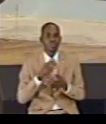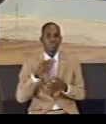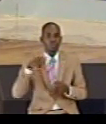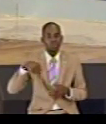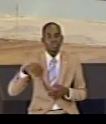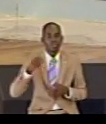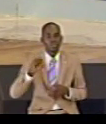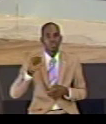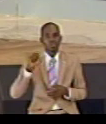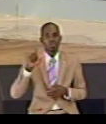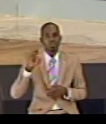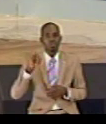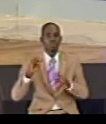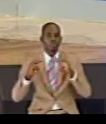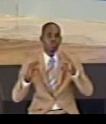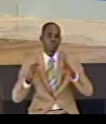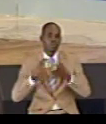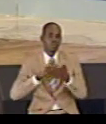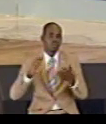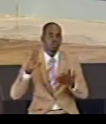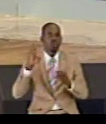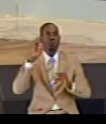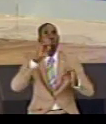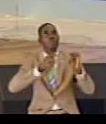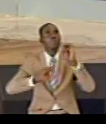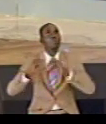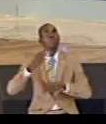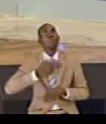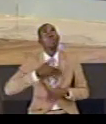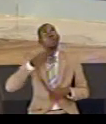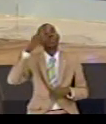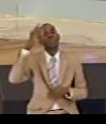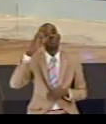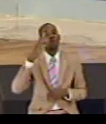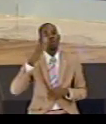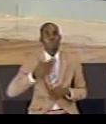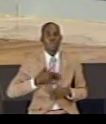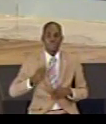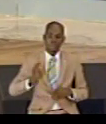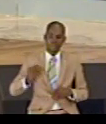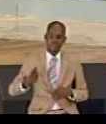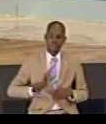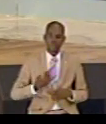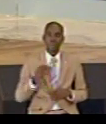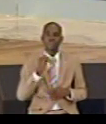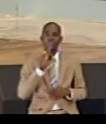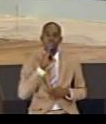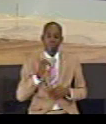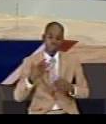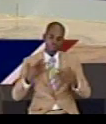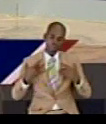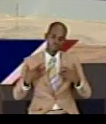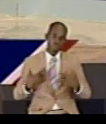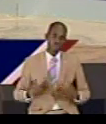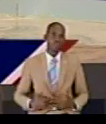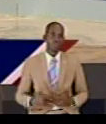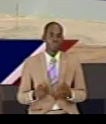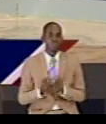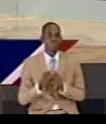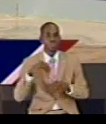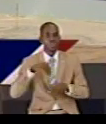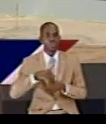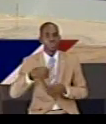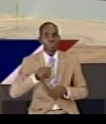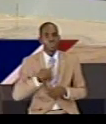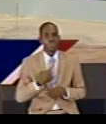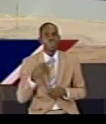42. Oh my God, my soul is cast down within me. Therefore will